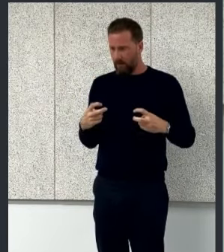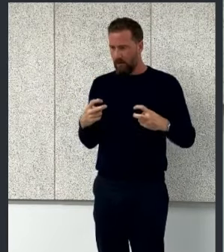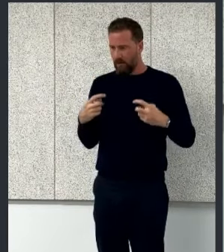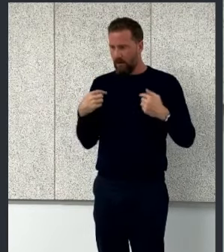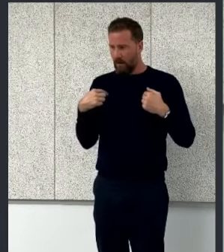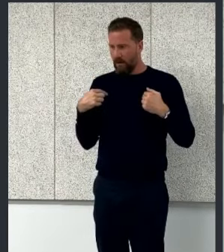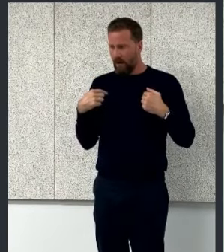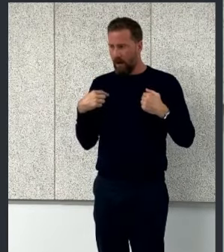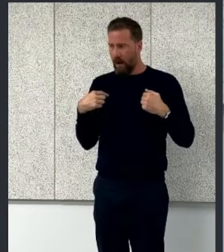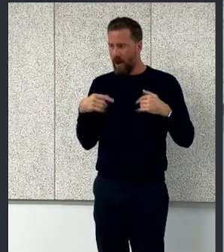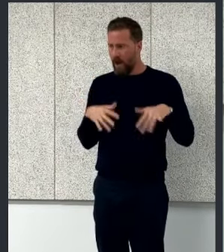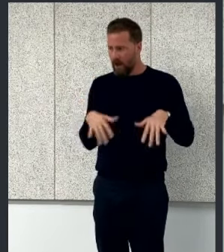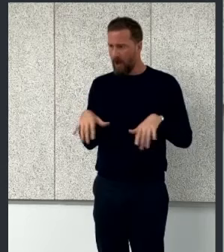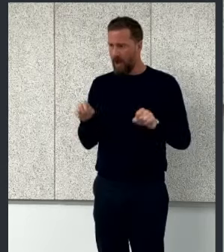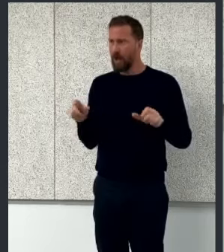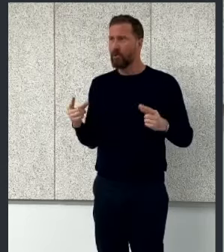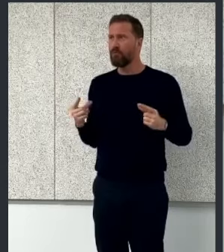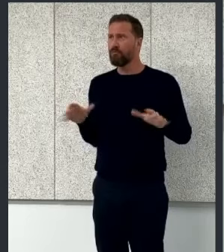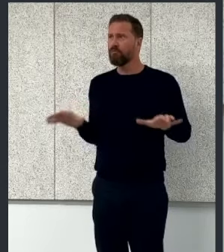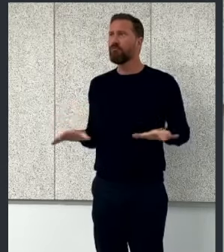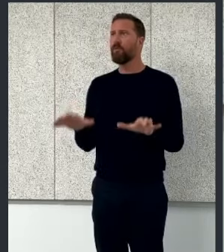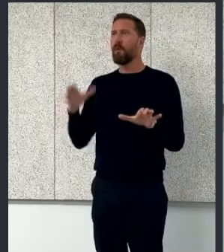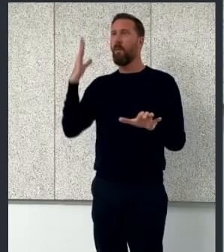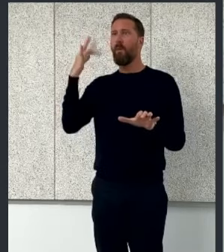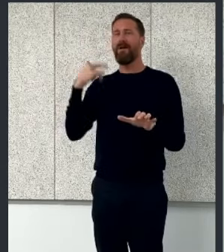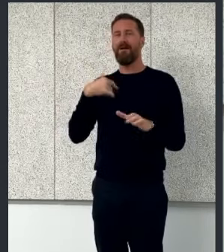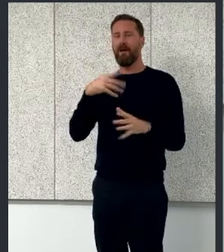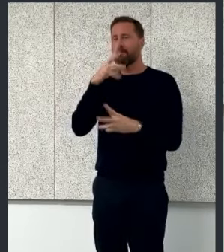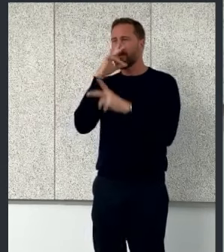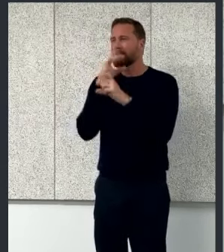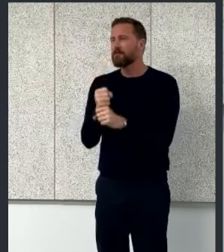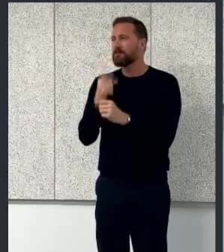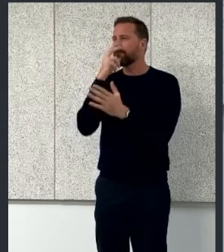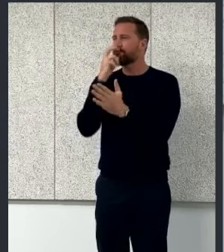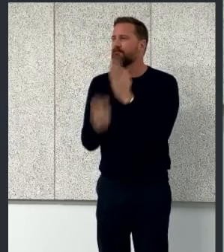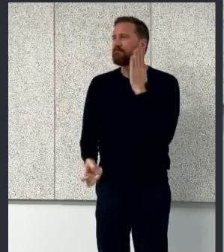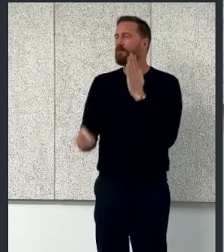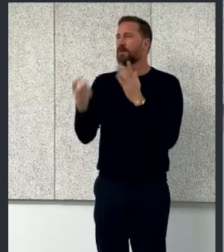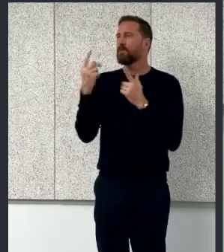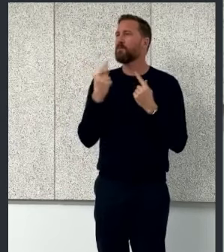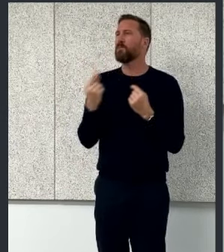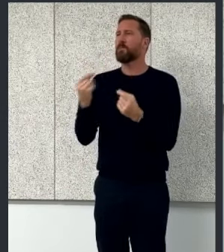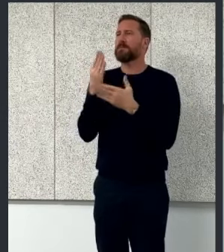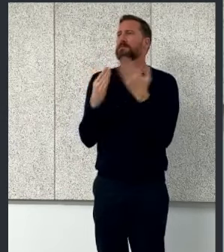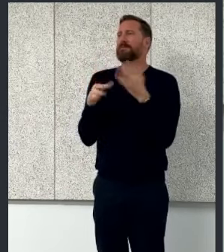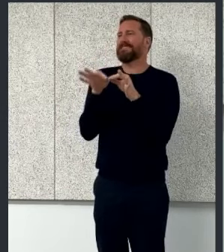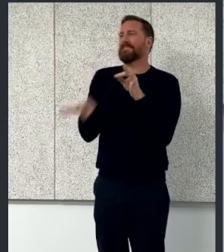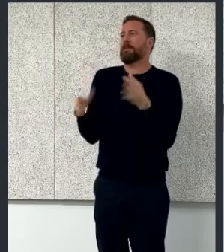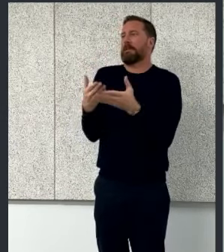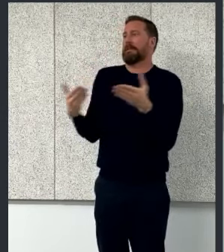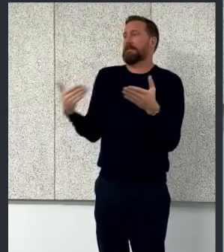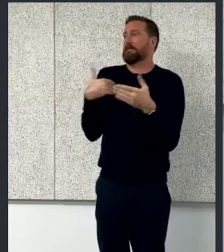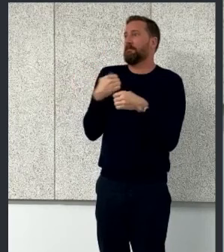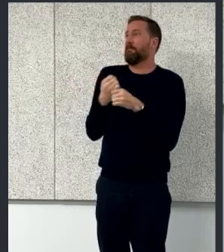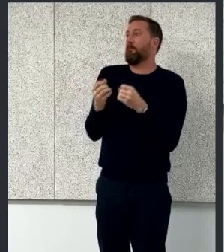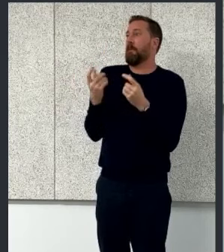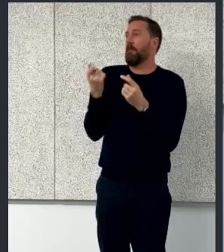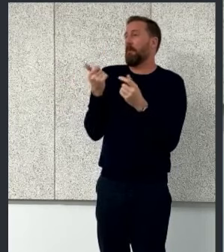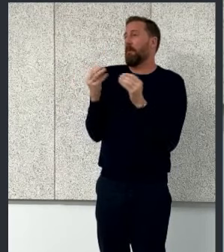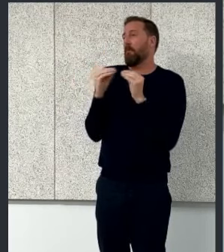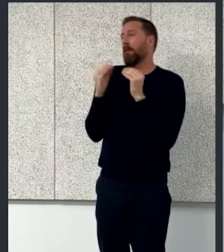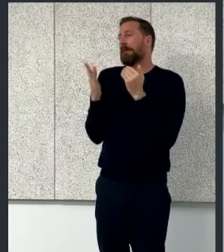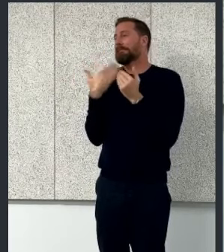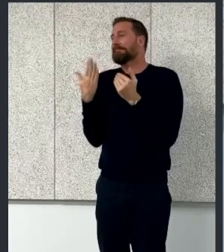doing this because we're interested, and doing some of the simple things to make that a little bit